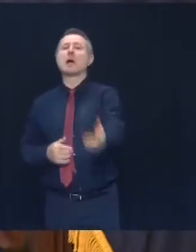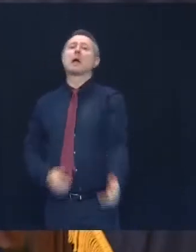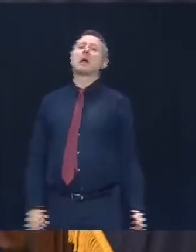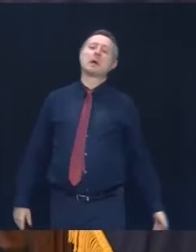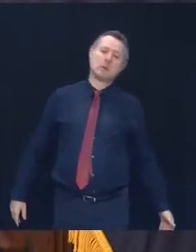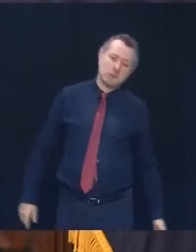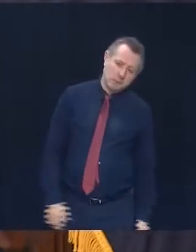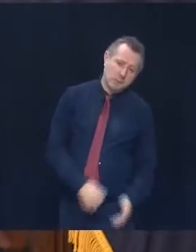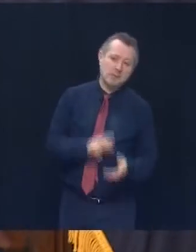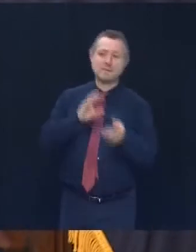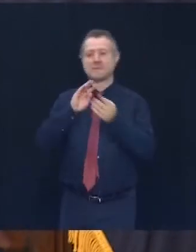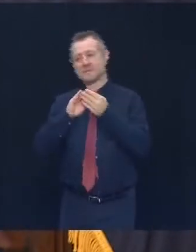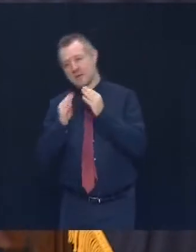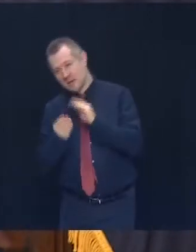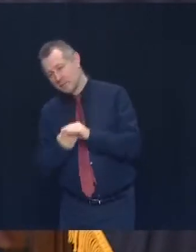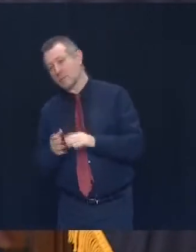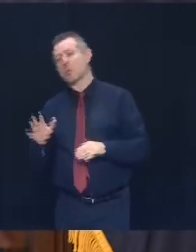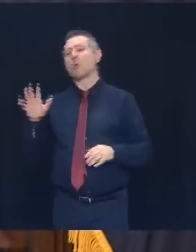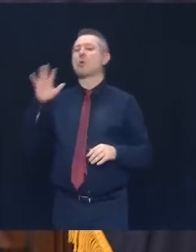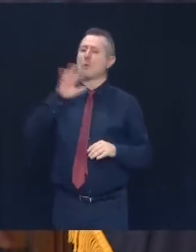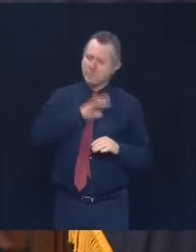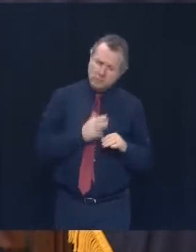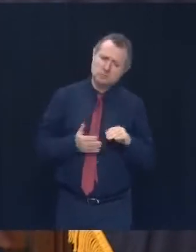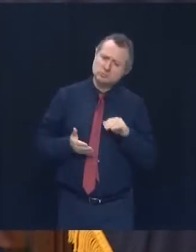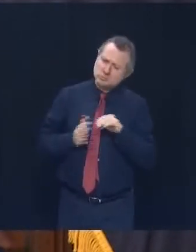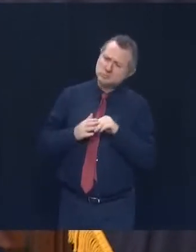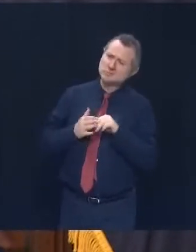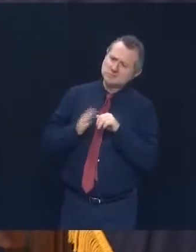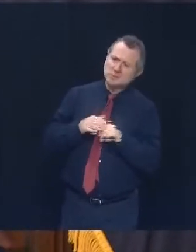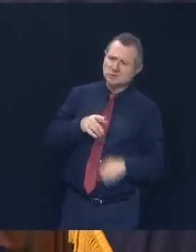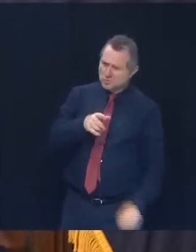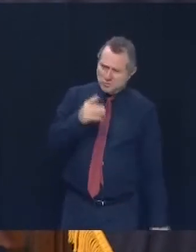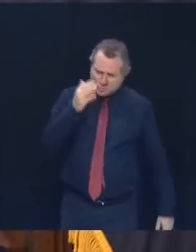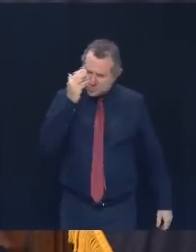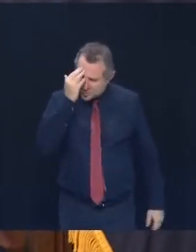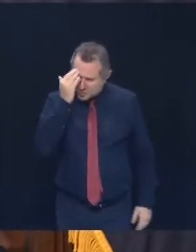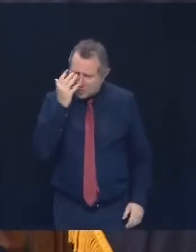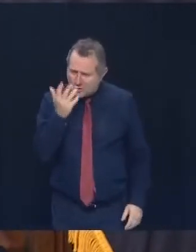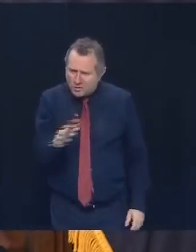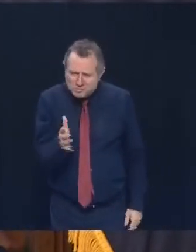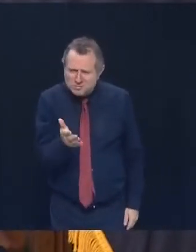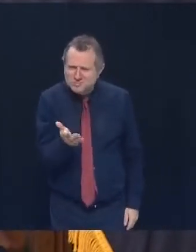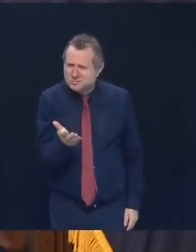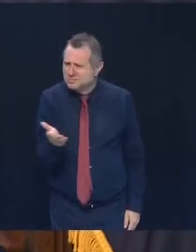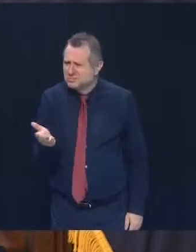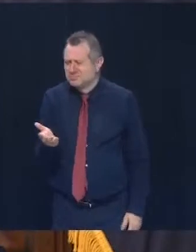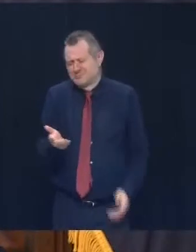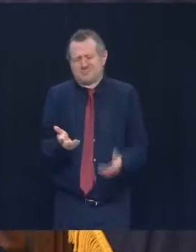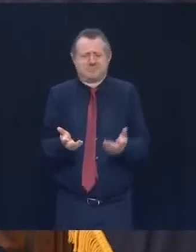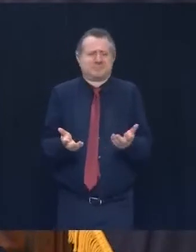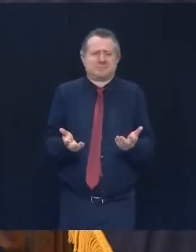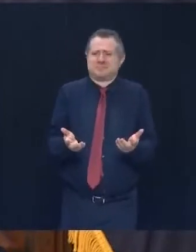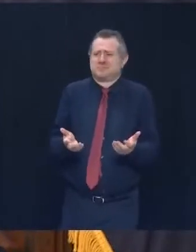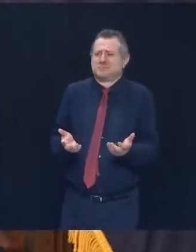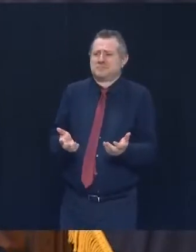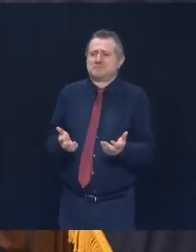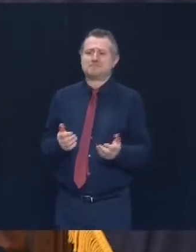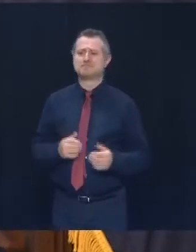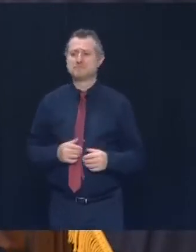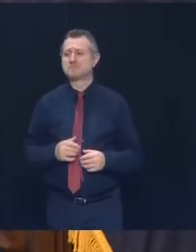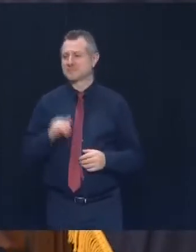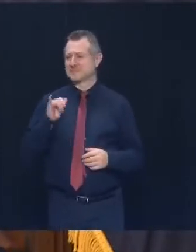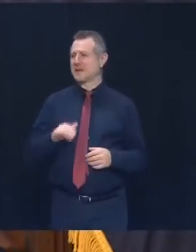are increasing, right? We know that. That's the world,